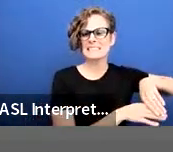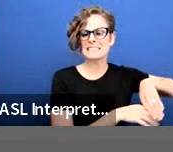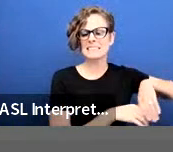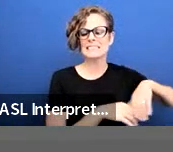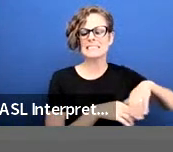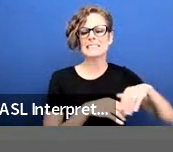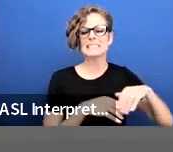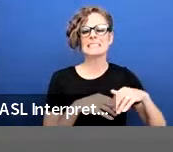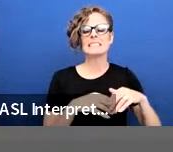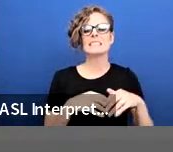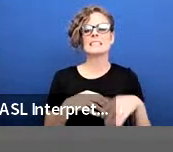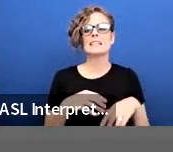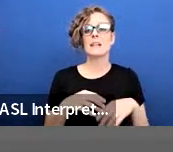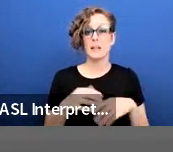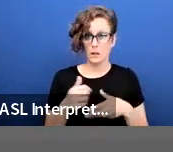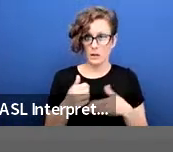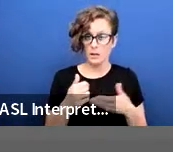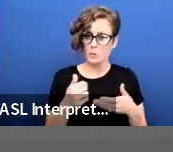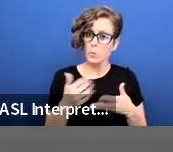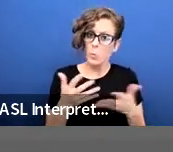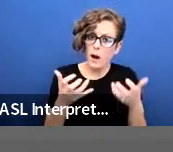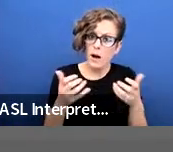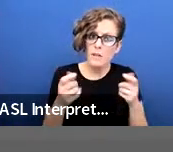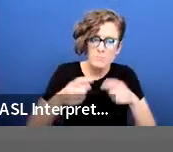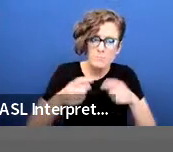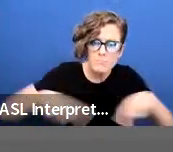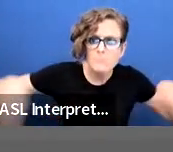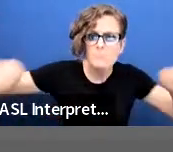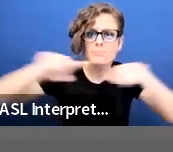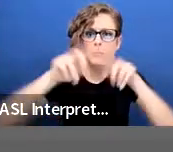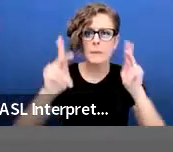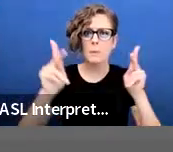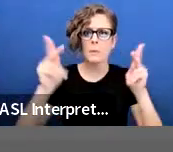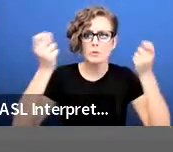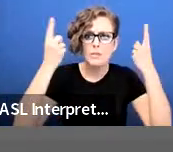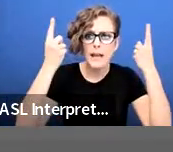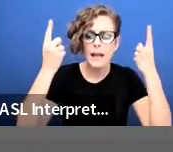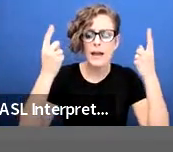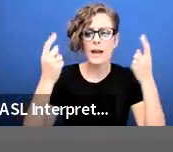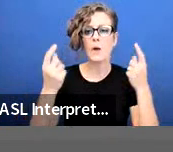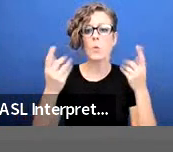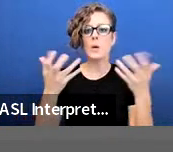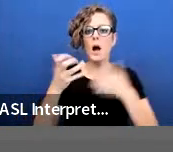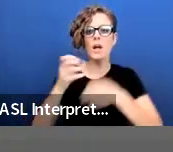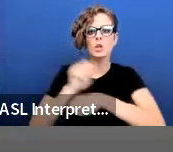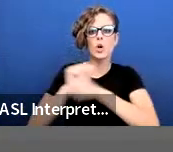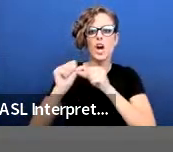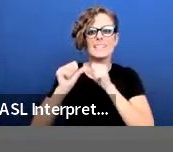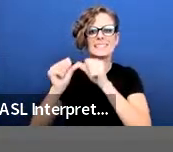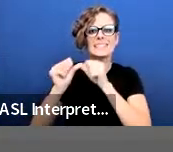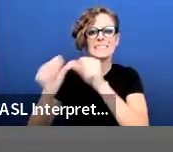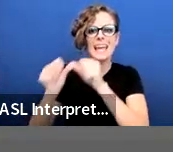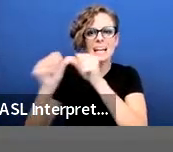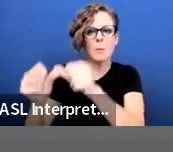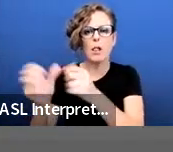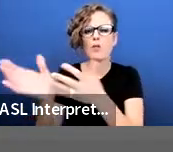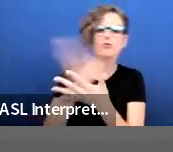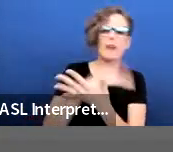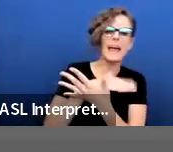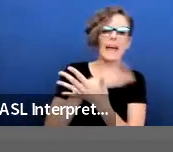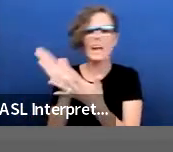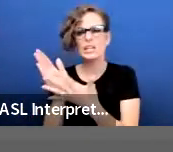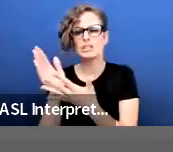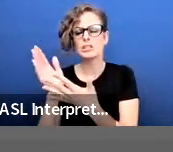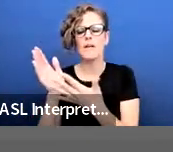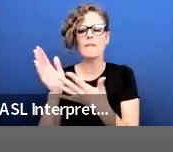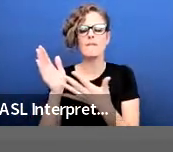is to help people understand that when we really say we want to be working in a sustainable way on a range of social determinants of